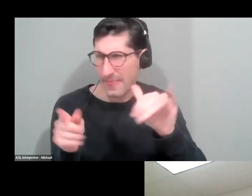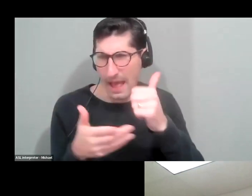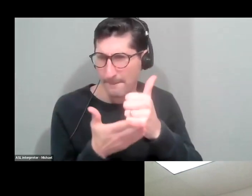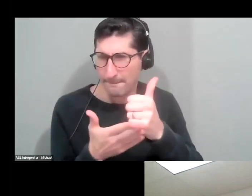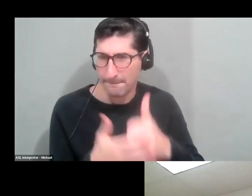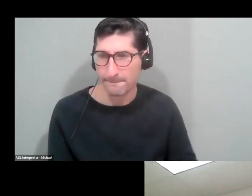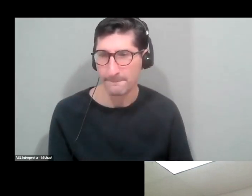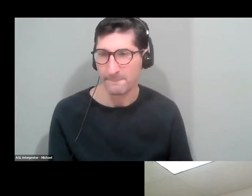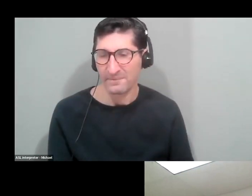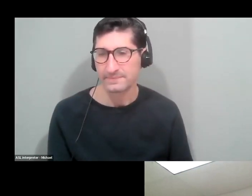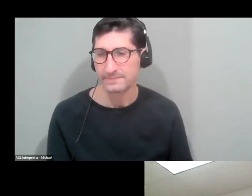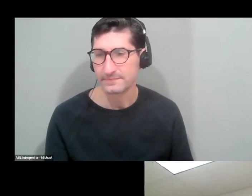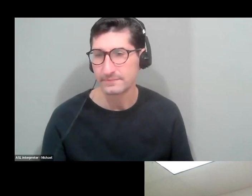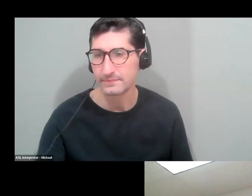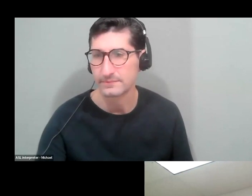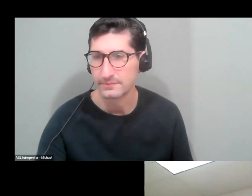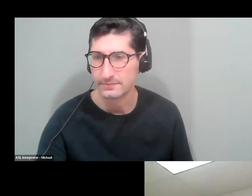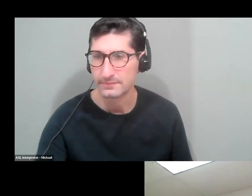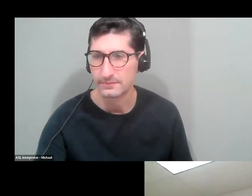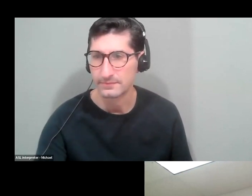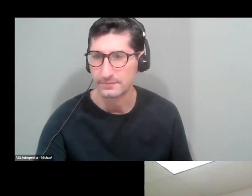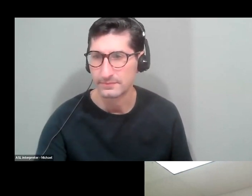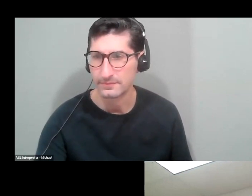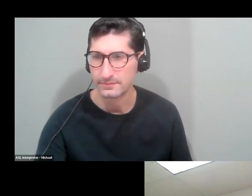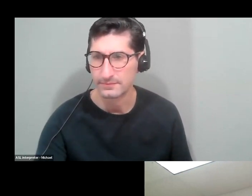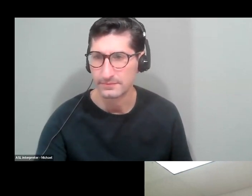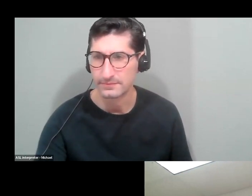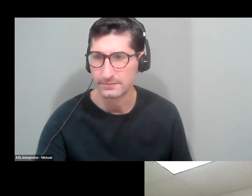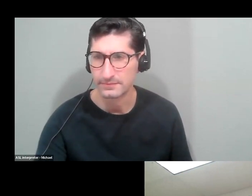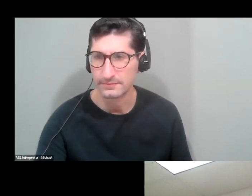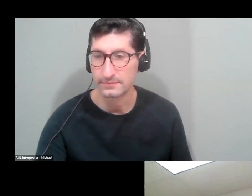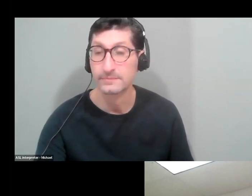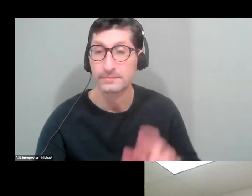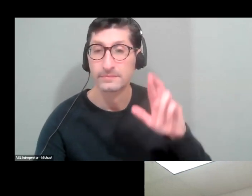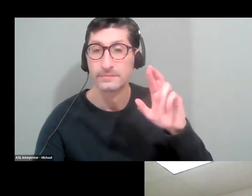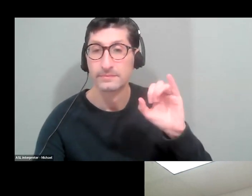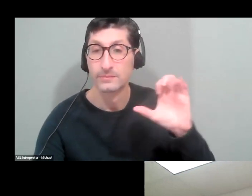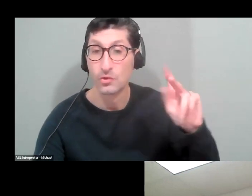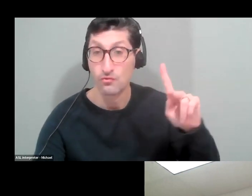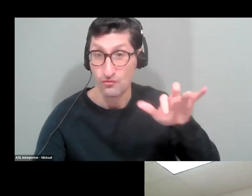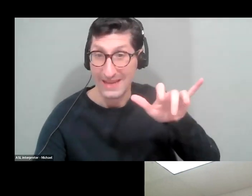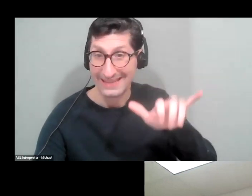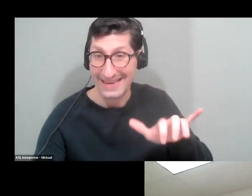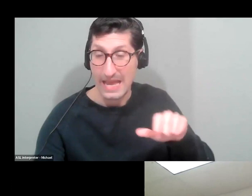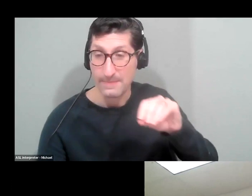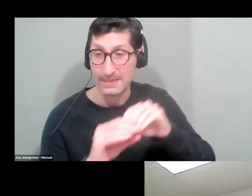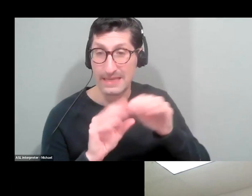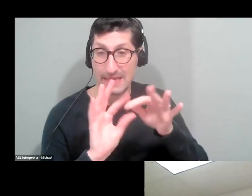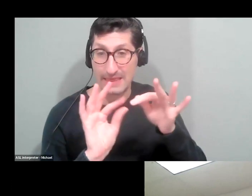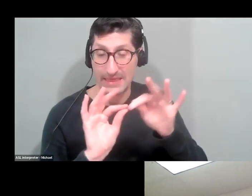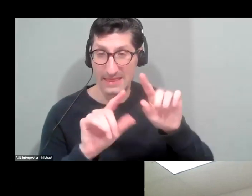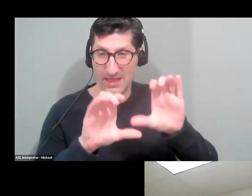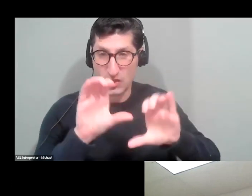And yes, that's a very good issue to bring up, Rick. Make sure when you look at